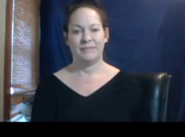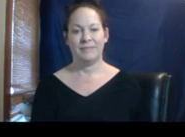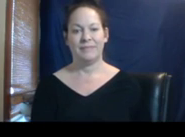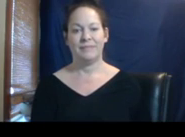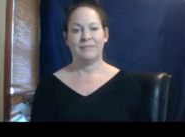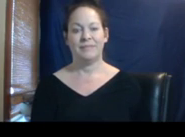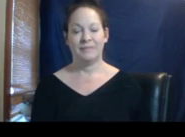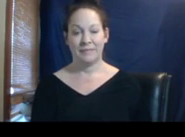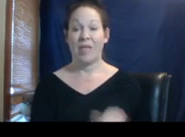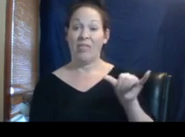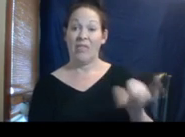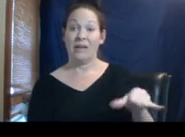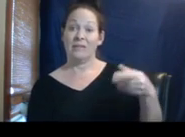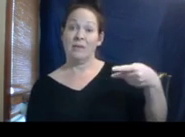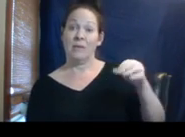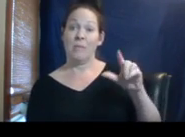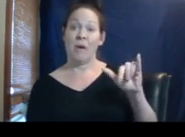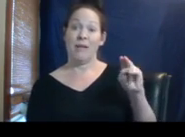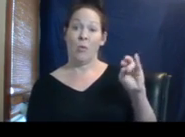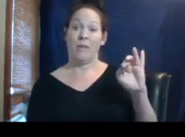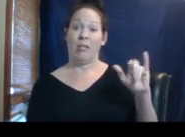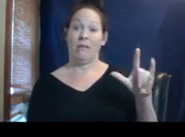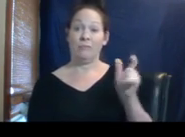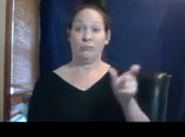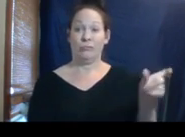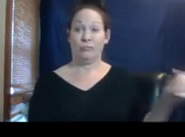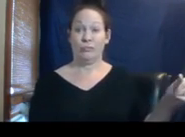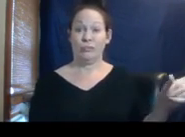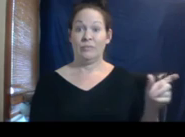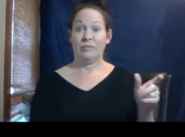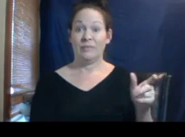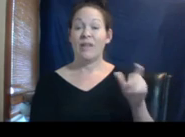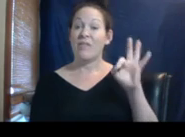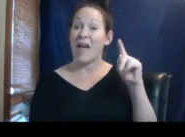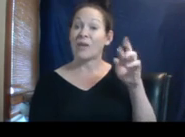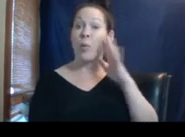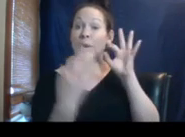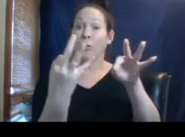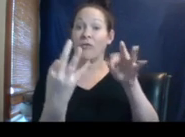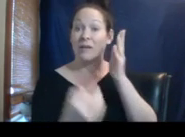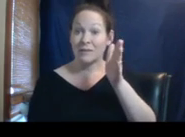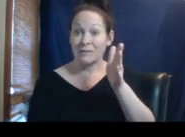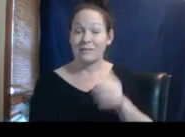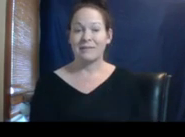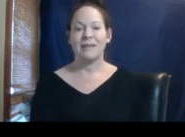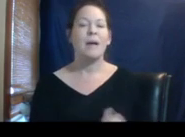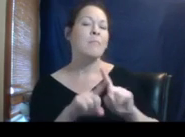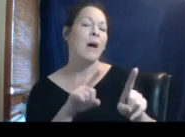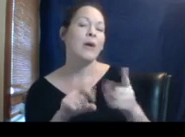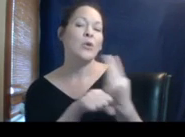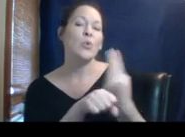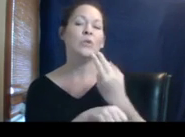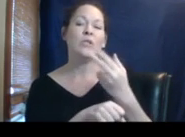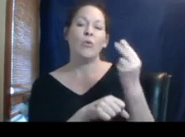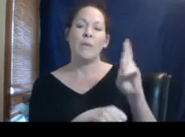And so I have a polynomial that I know has perfect factors. Well, let's look at the remainder theorem. Let's